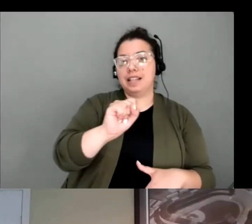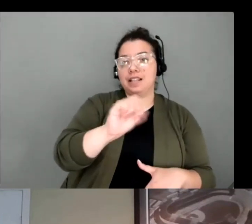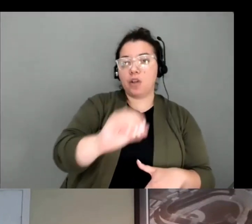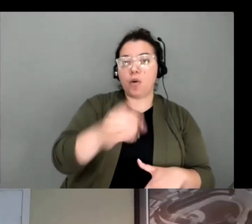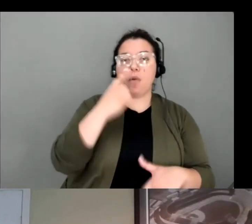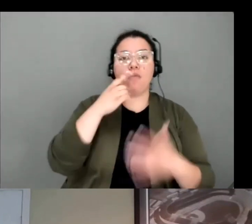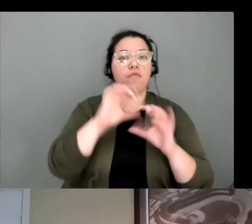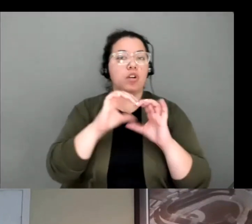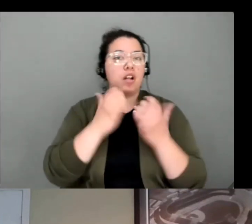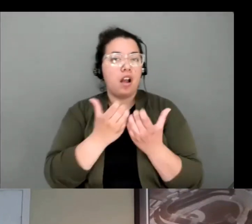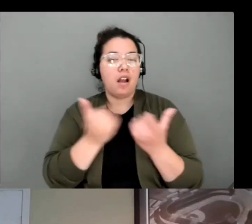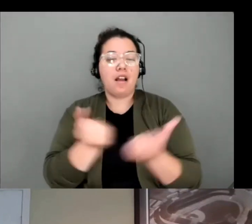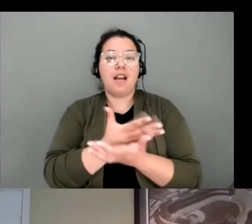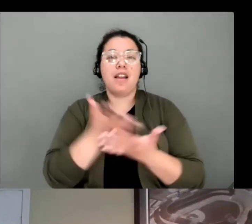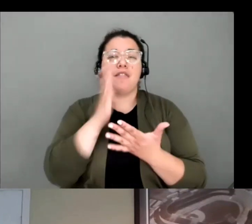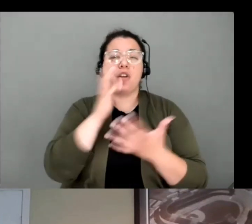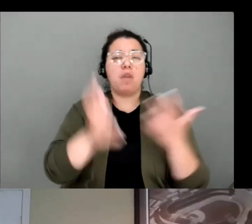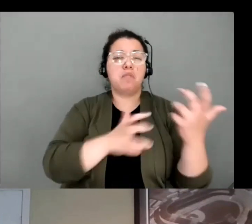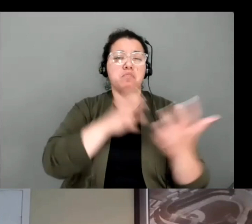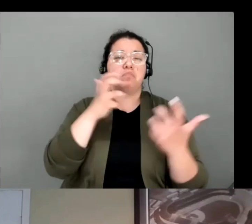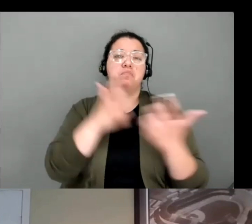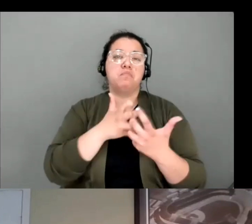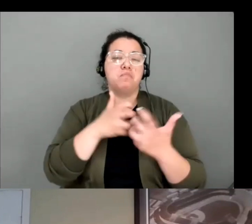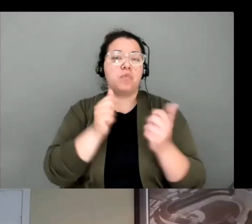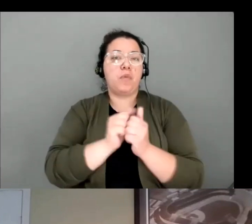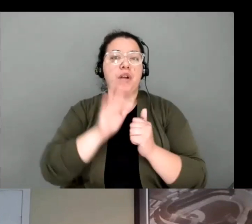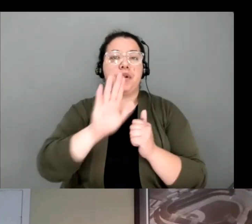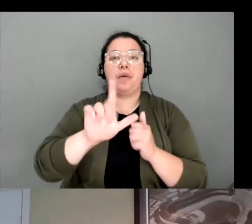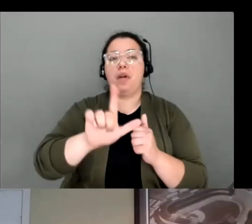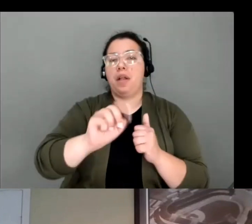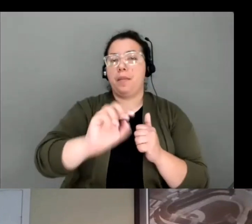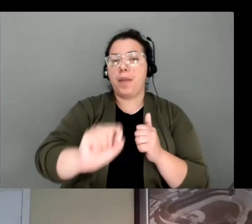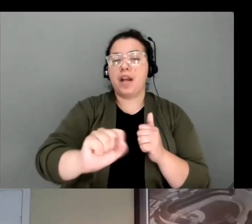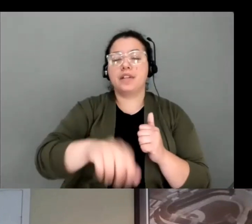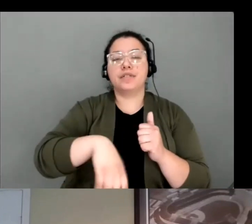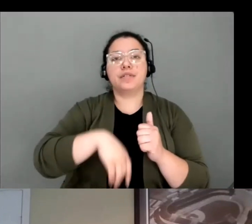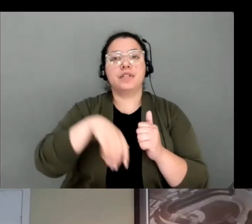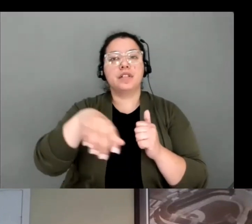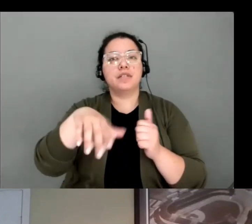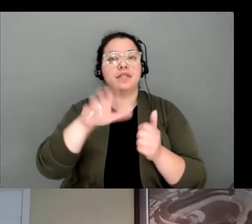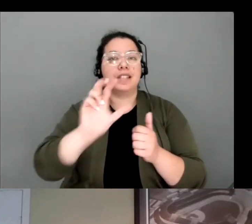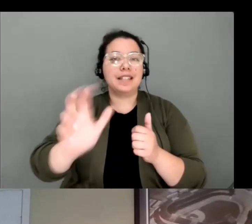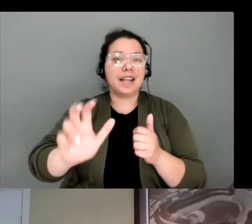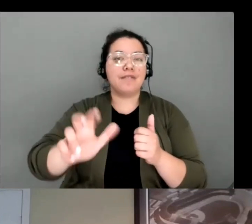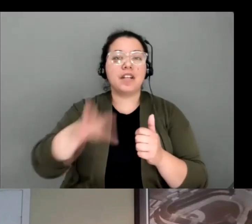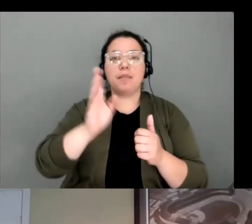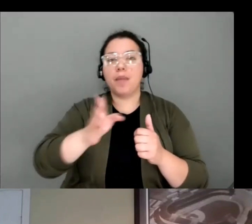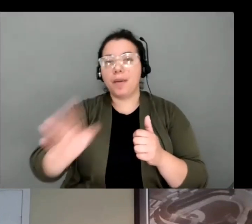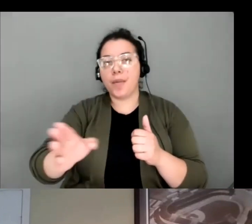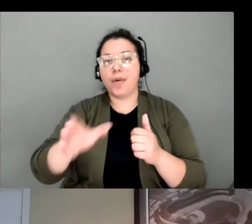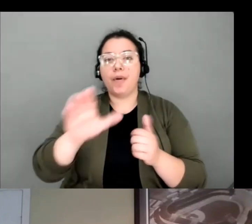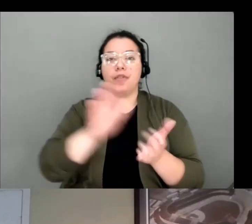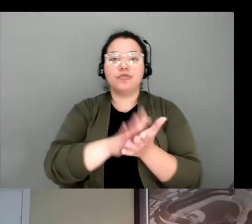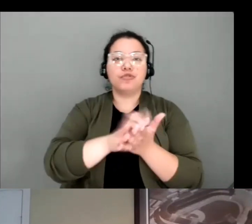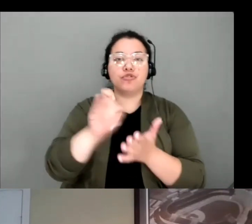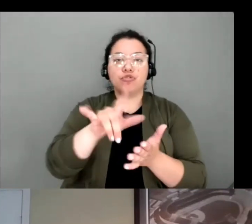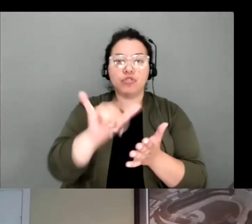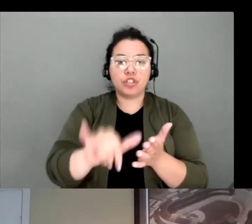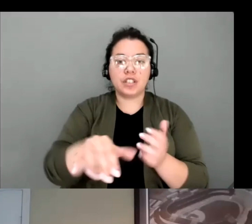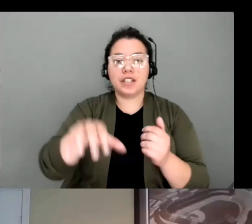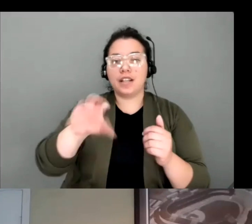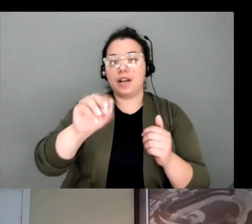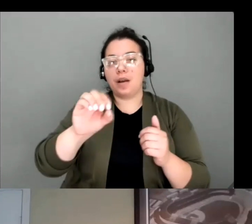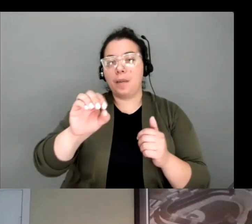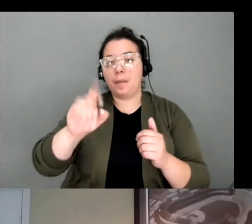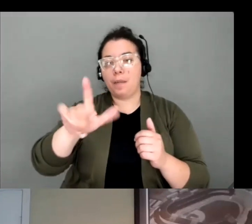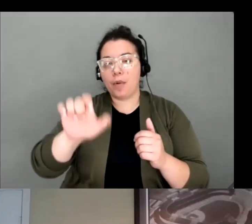everything integrates to your LMS like Canvas, Schoology, Google Classroom, Blackboard, and Moodle. Business Professionals